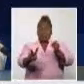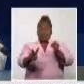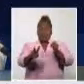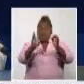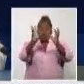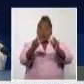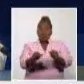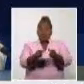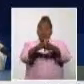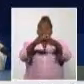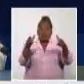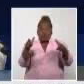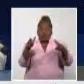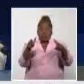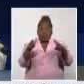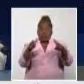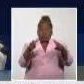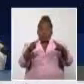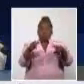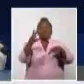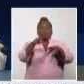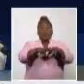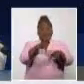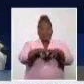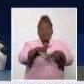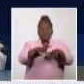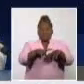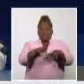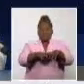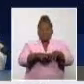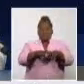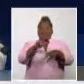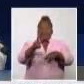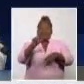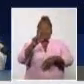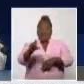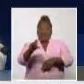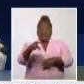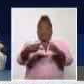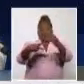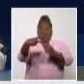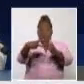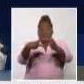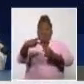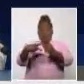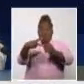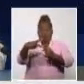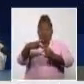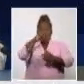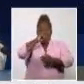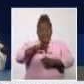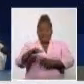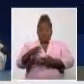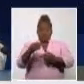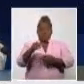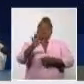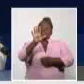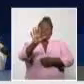number is, of course, in Havana and Villa Clara, which have 52 and 28 cases